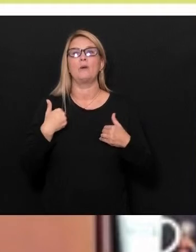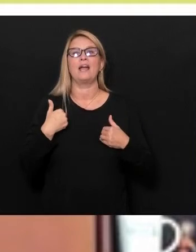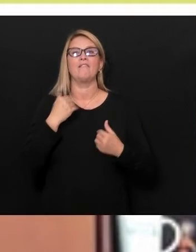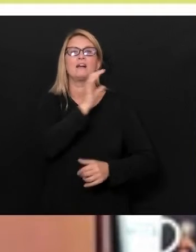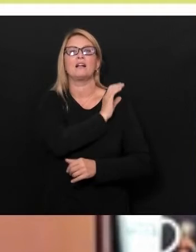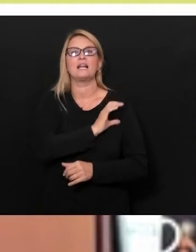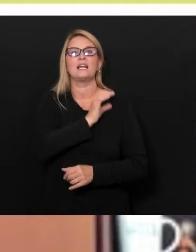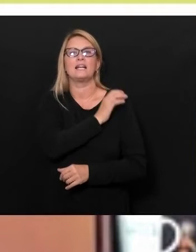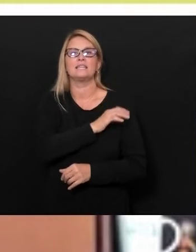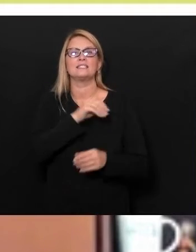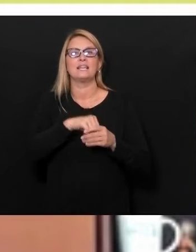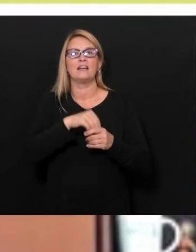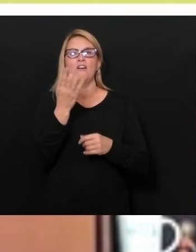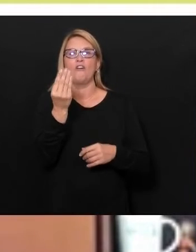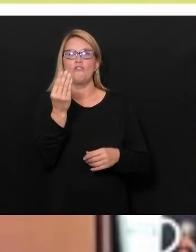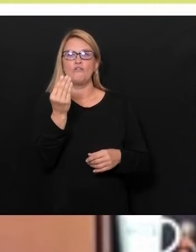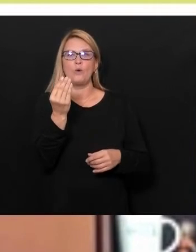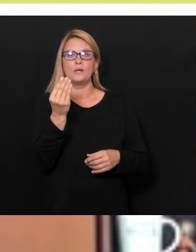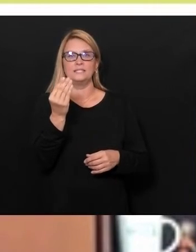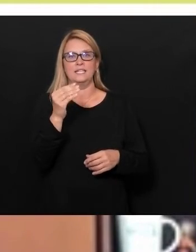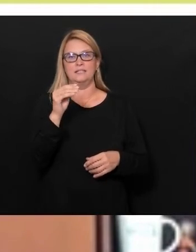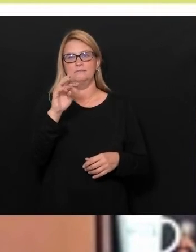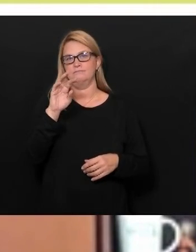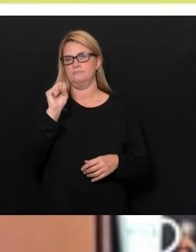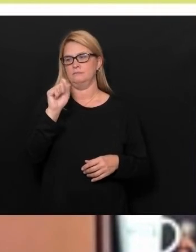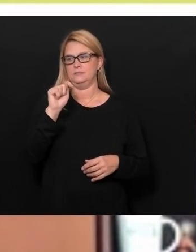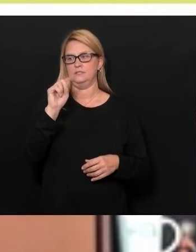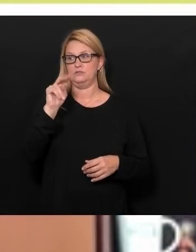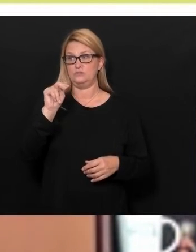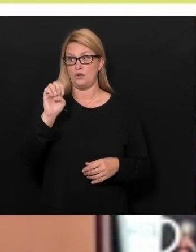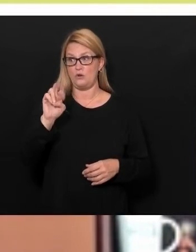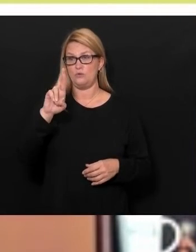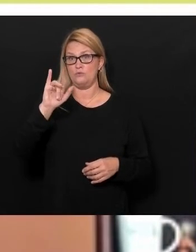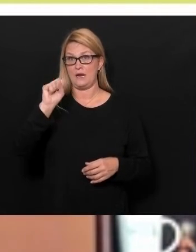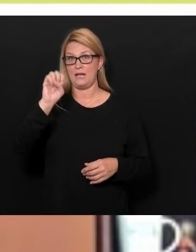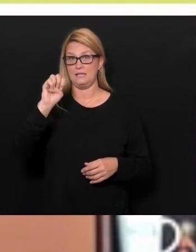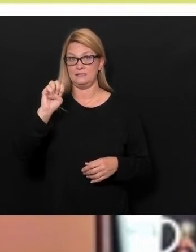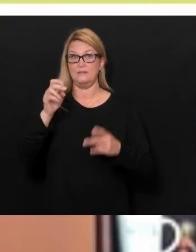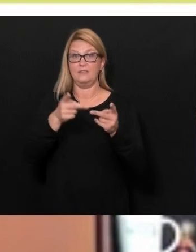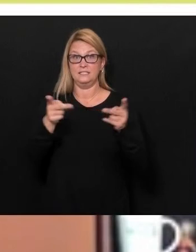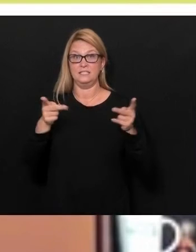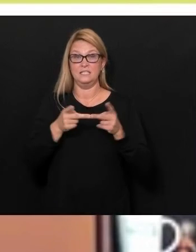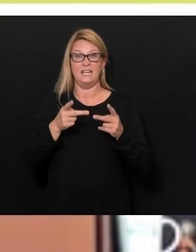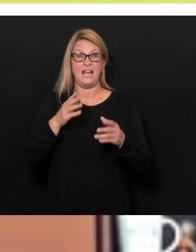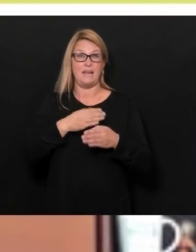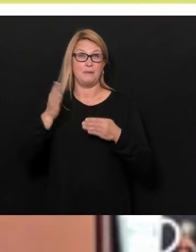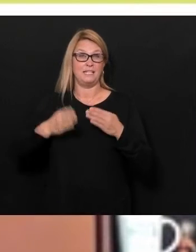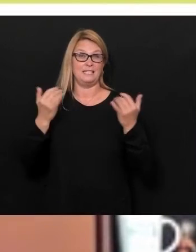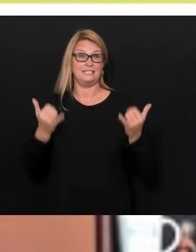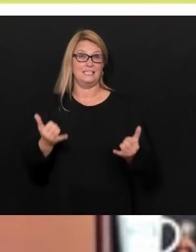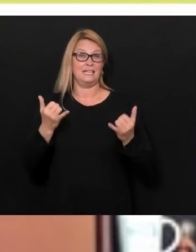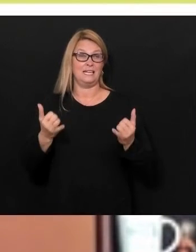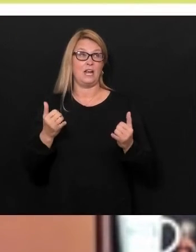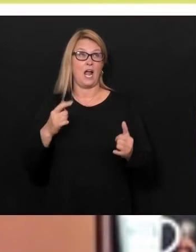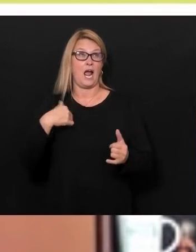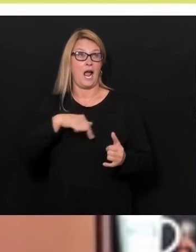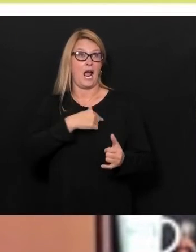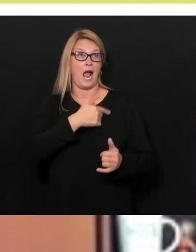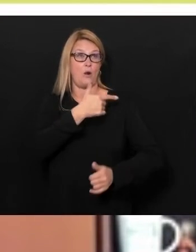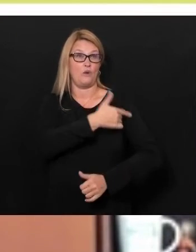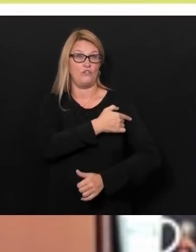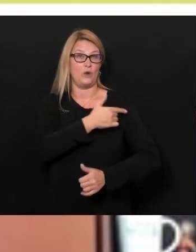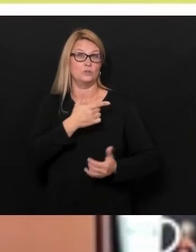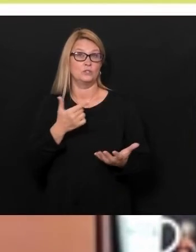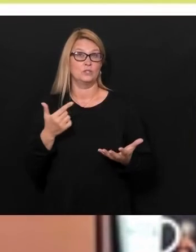in 14 Stonerise facilities, and by the end of today we will have vaccinated just our own